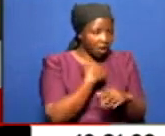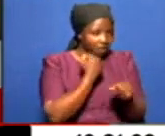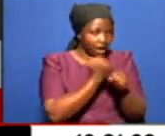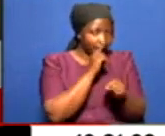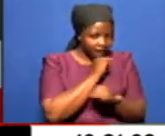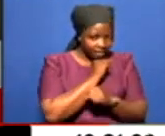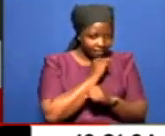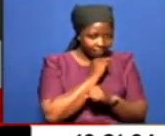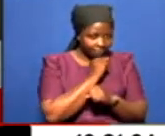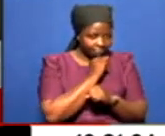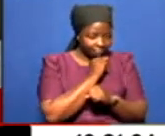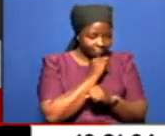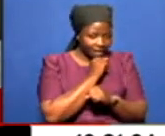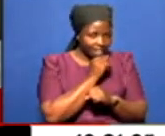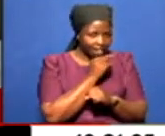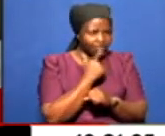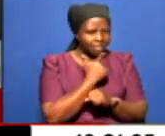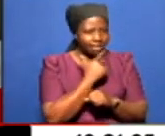Is it risk assessment